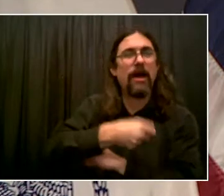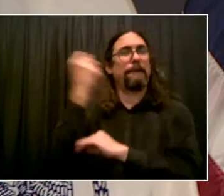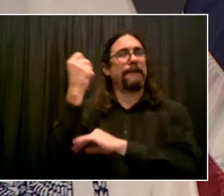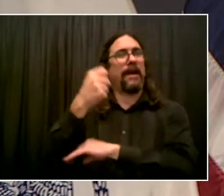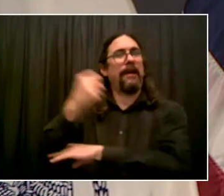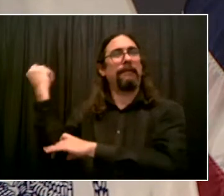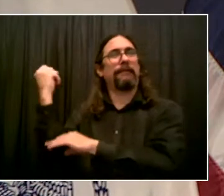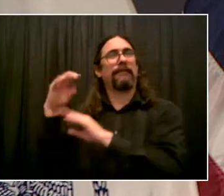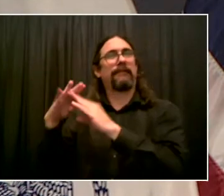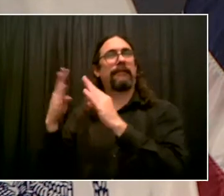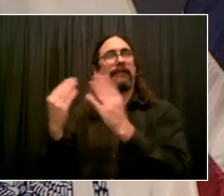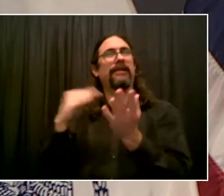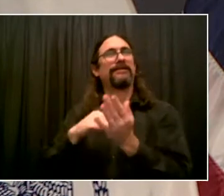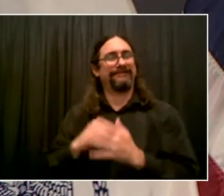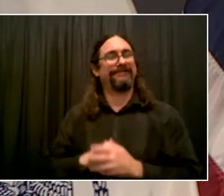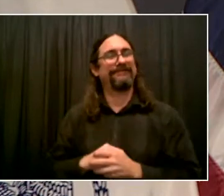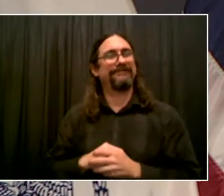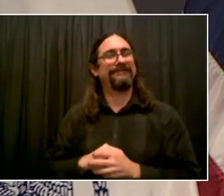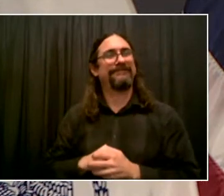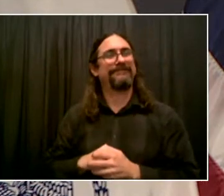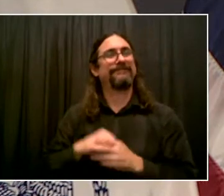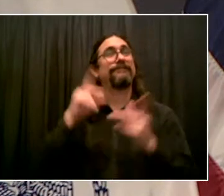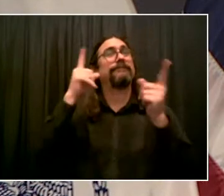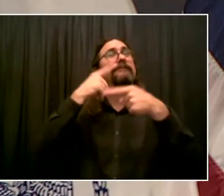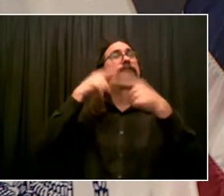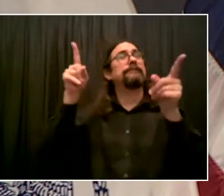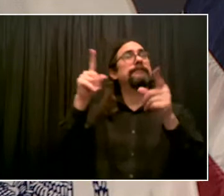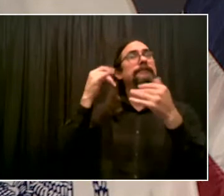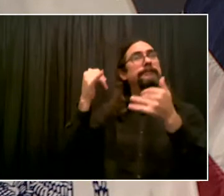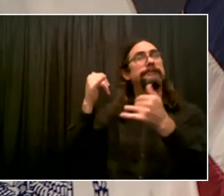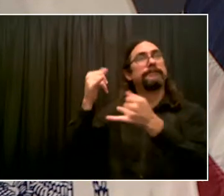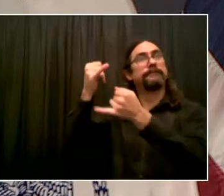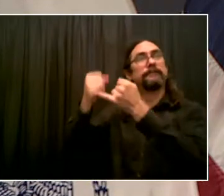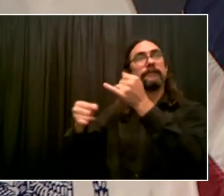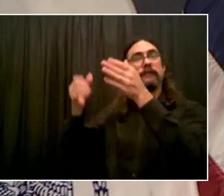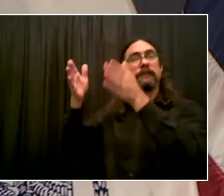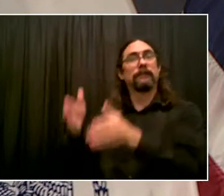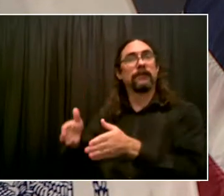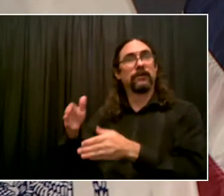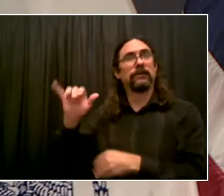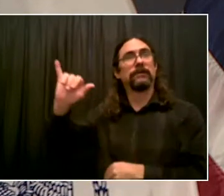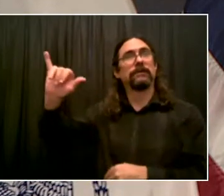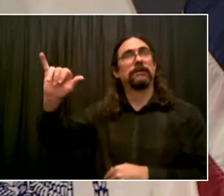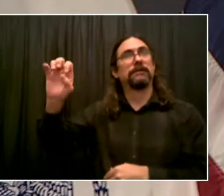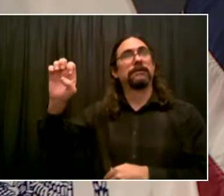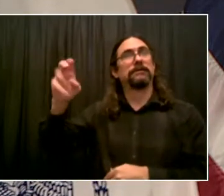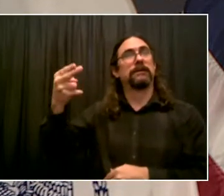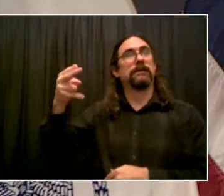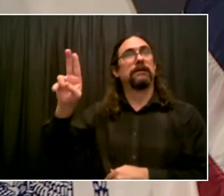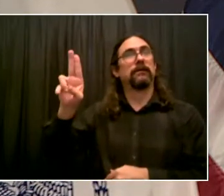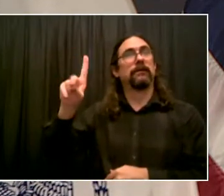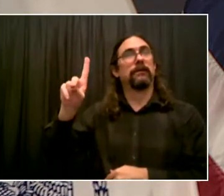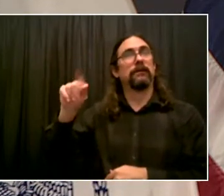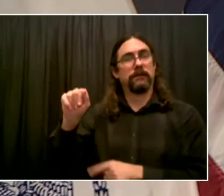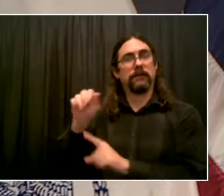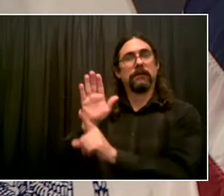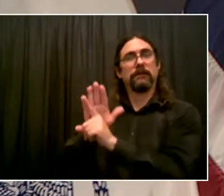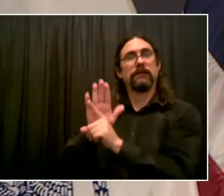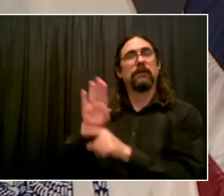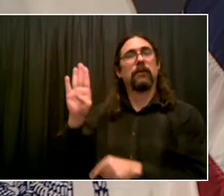to Yehudit from Borough Park 24. Good morning, Mr. Mayor. How are you? Good. How you doing